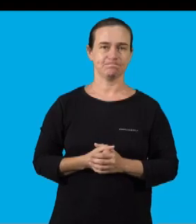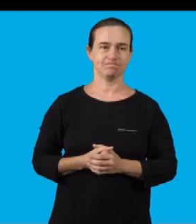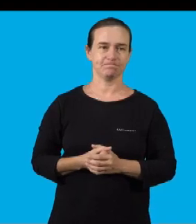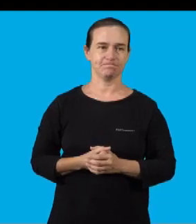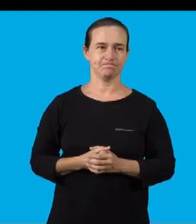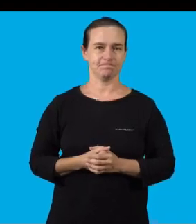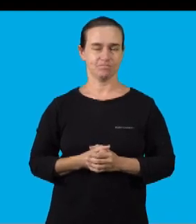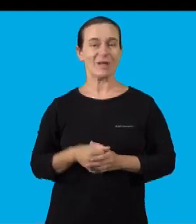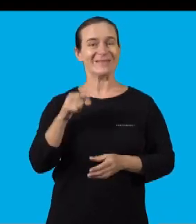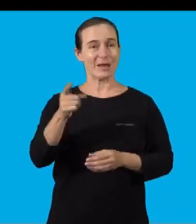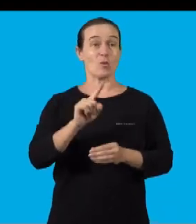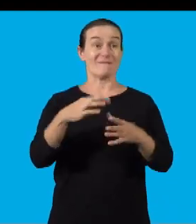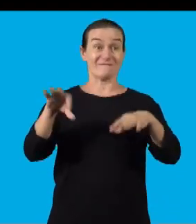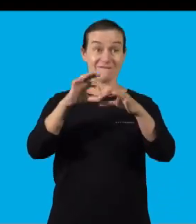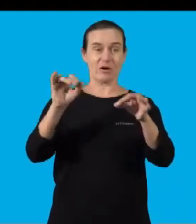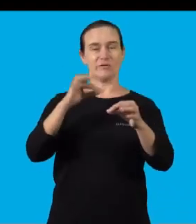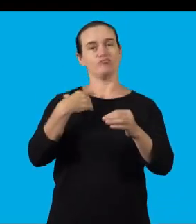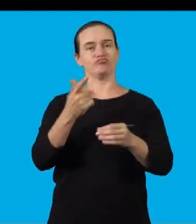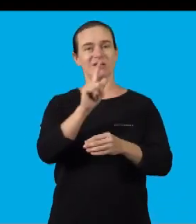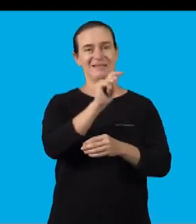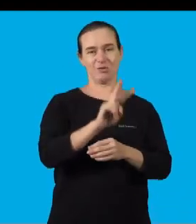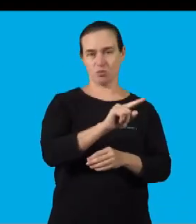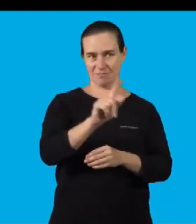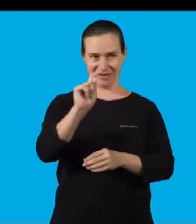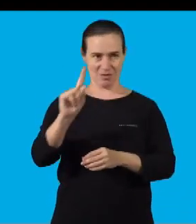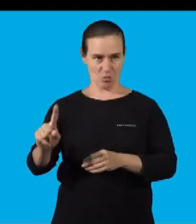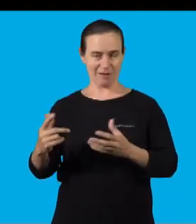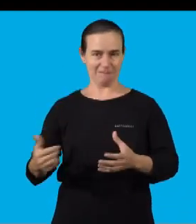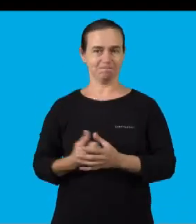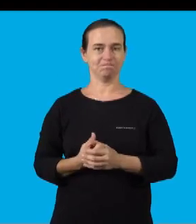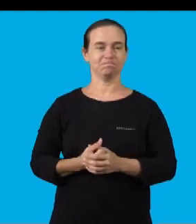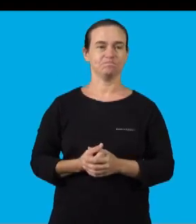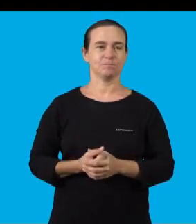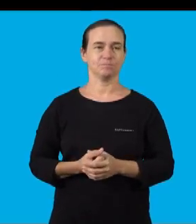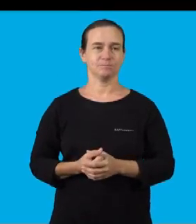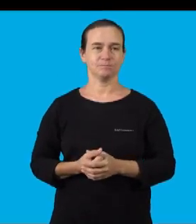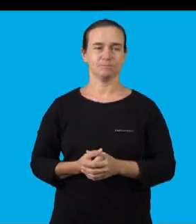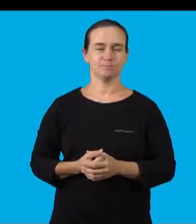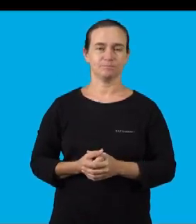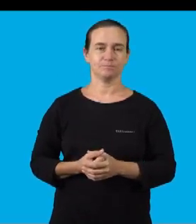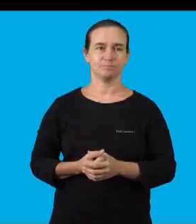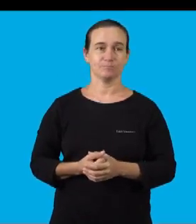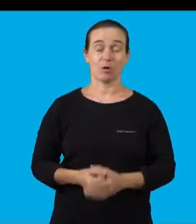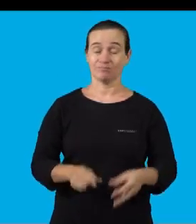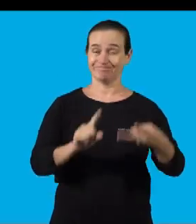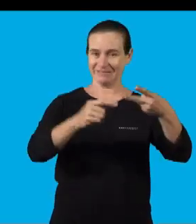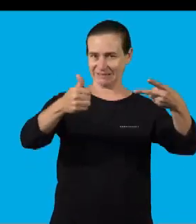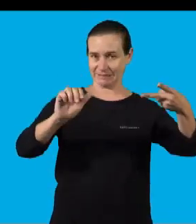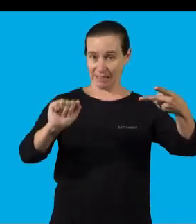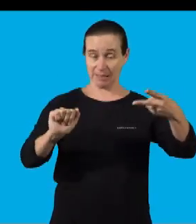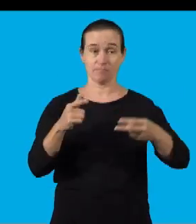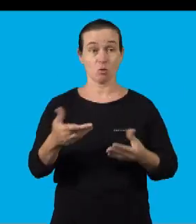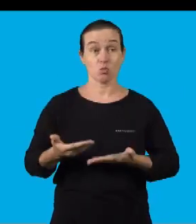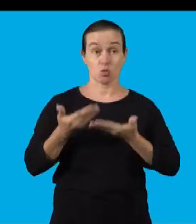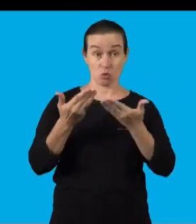we say t2 minus t1. So our question there then says to us,